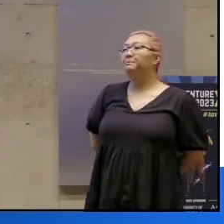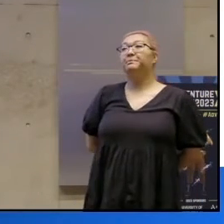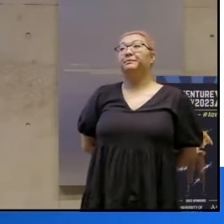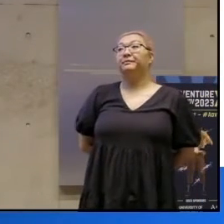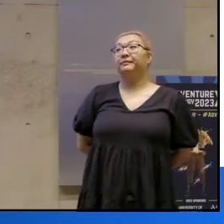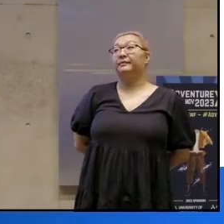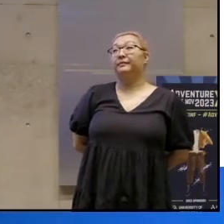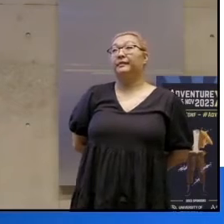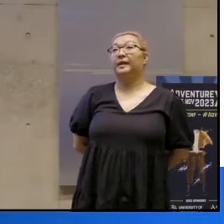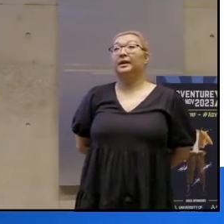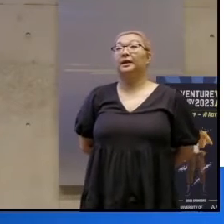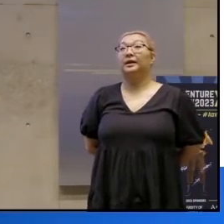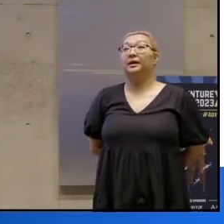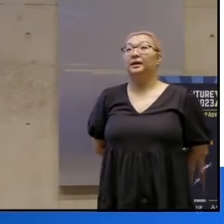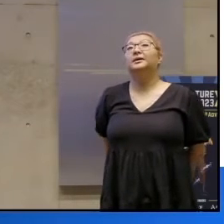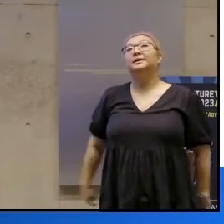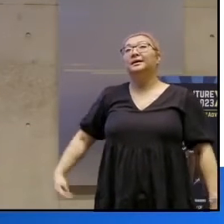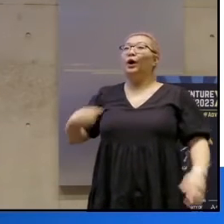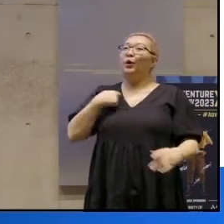Very punchable face.